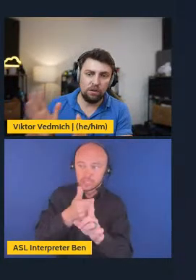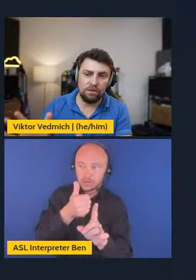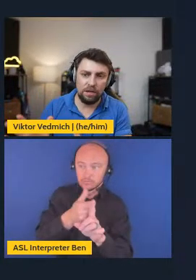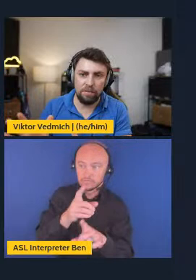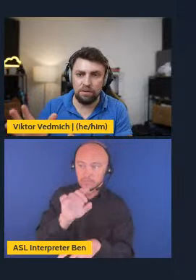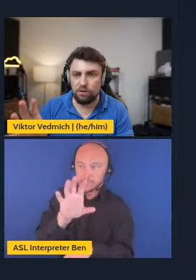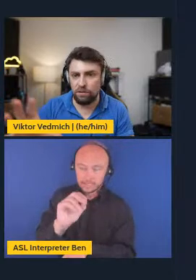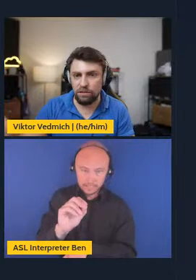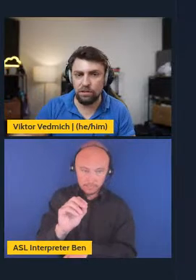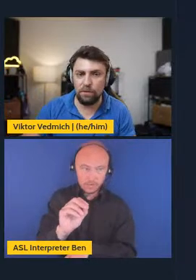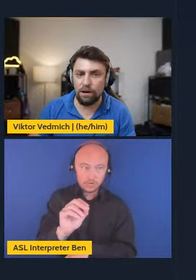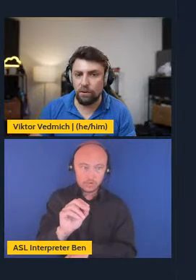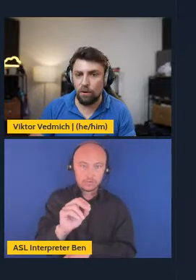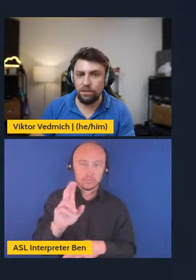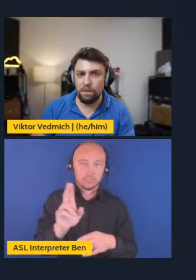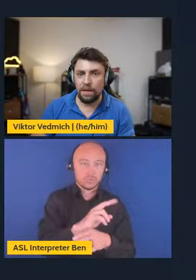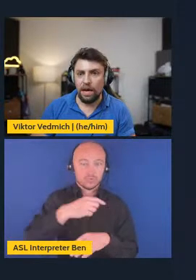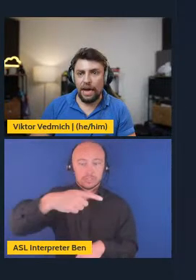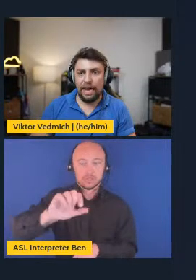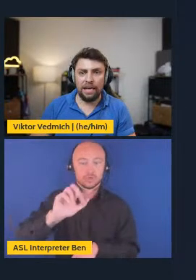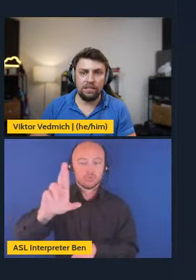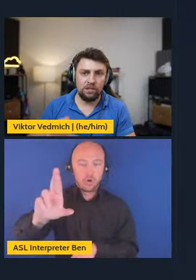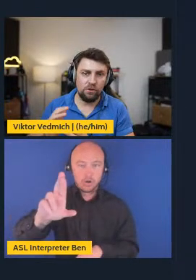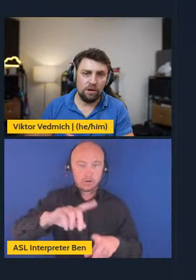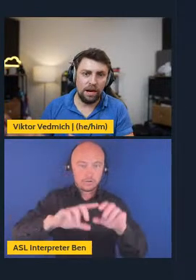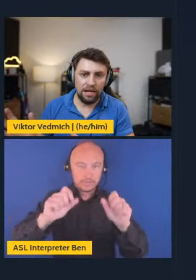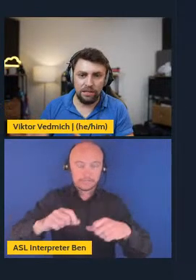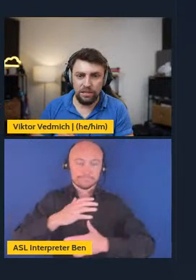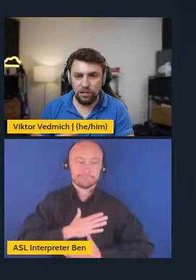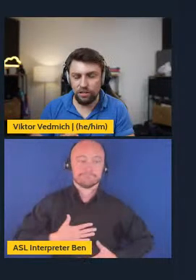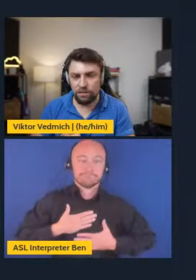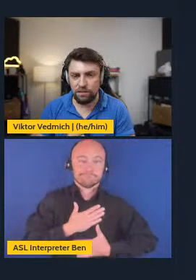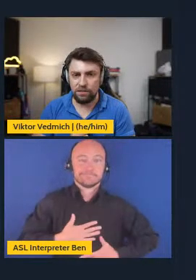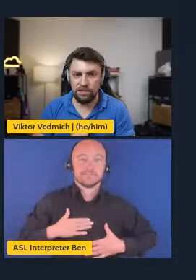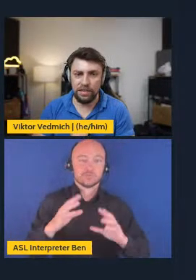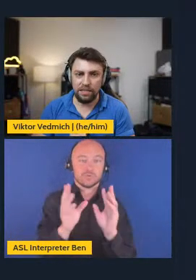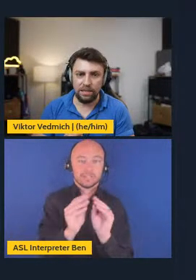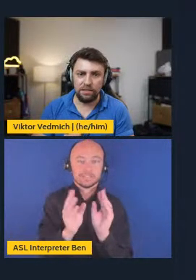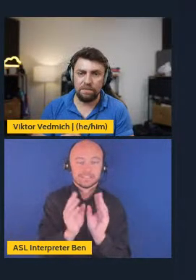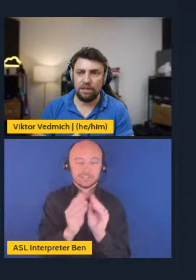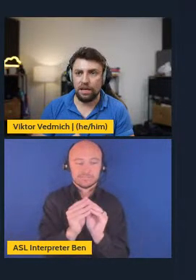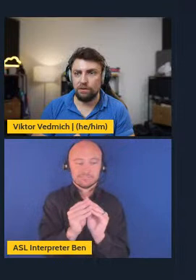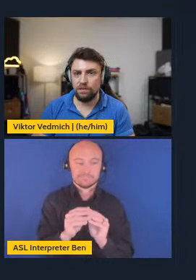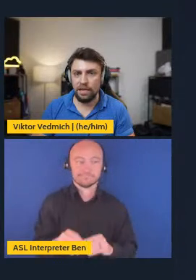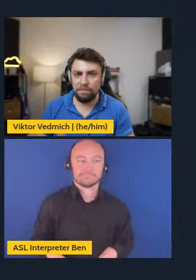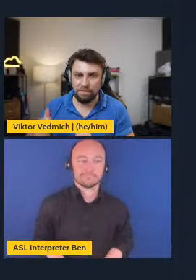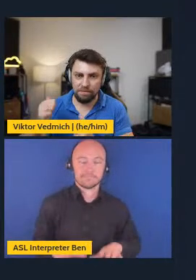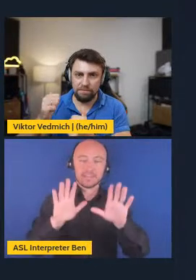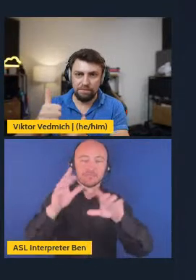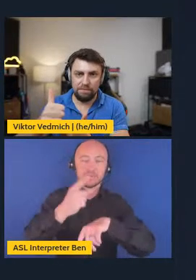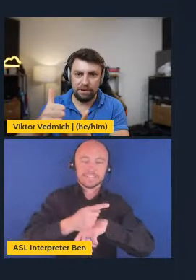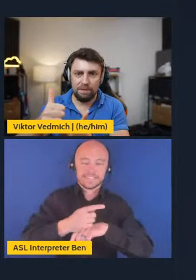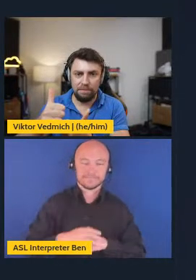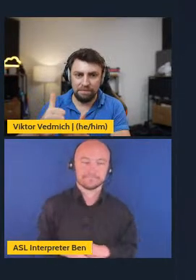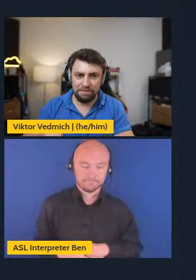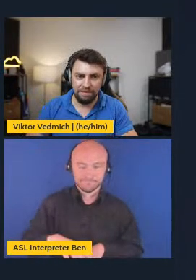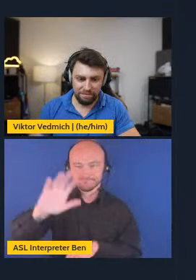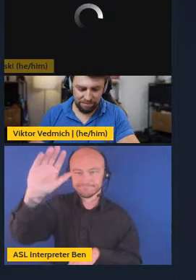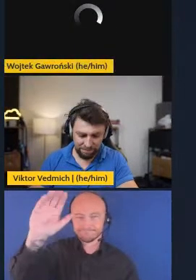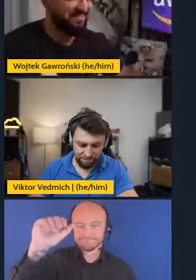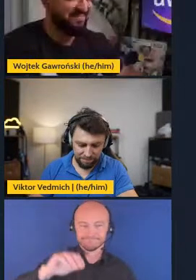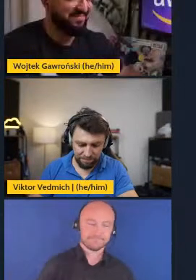find code sample using this QR code, and enjoy other sessions on CDK dates. Have a good day. Bye-bye.